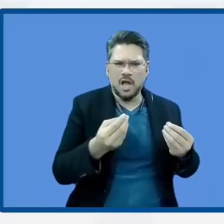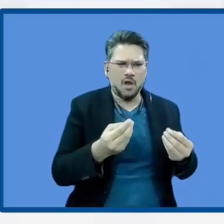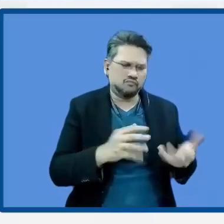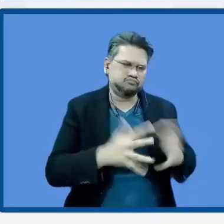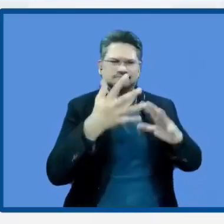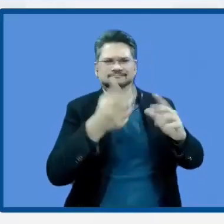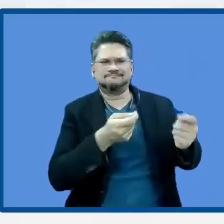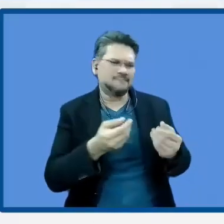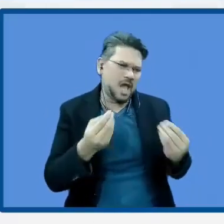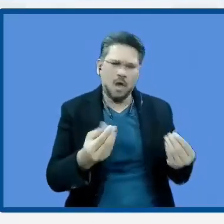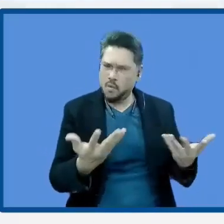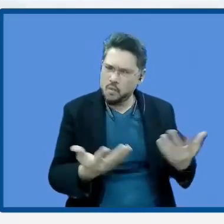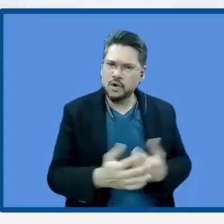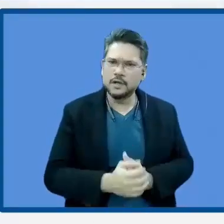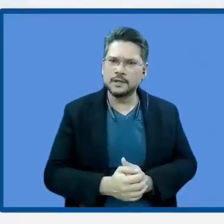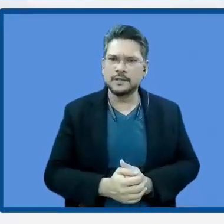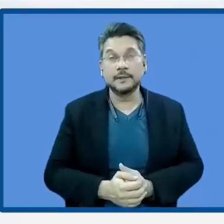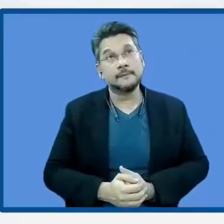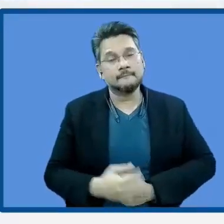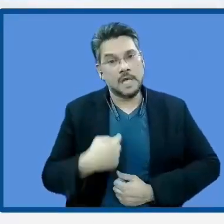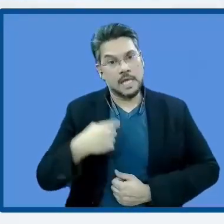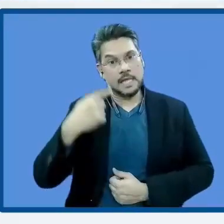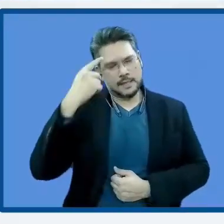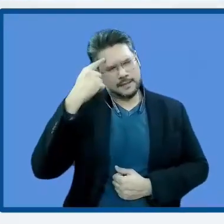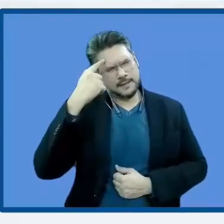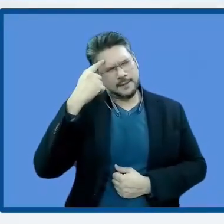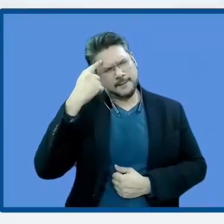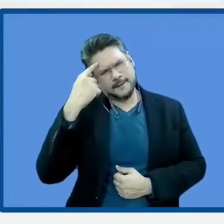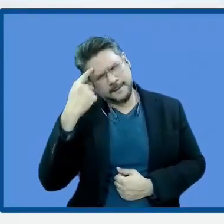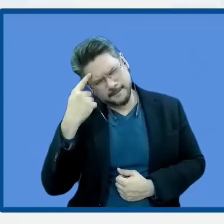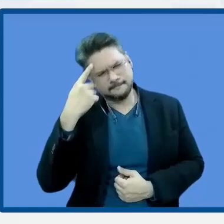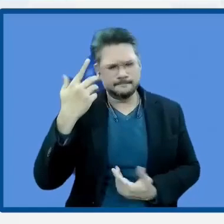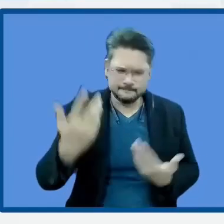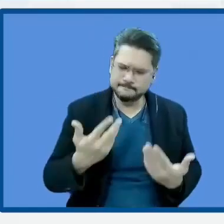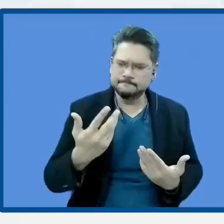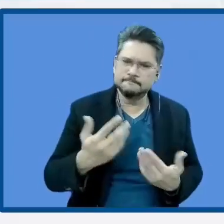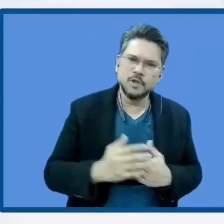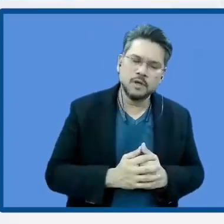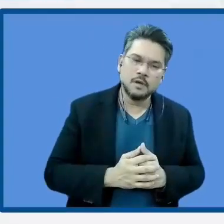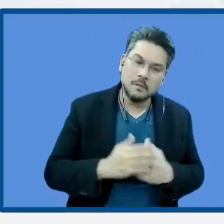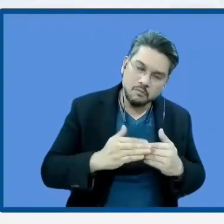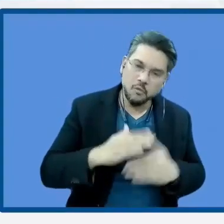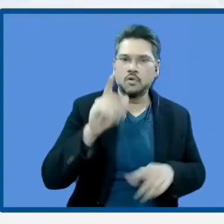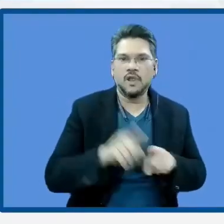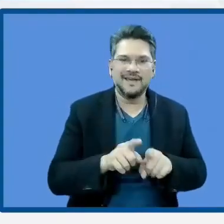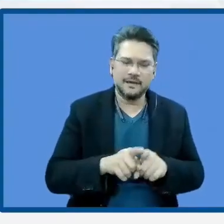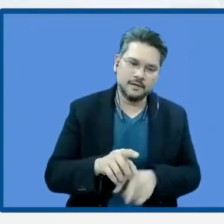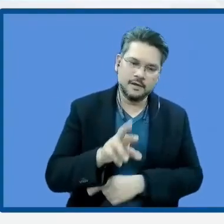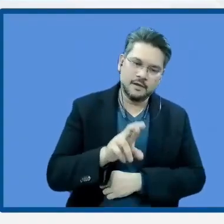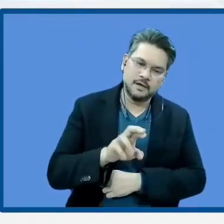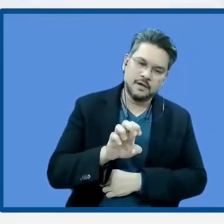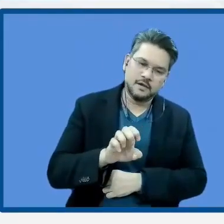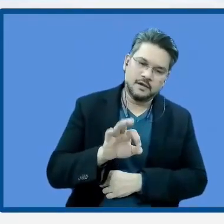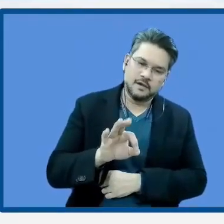suggest to locate what we are using as a reference, the discourse and